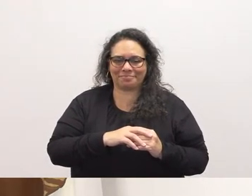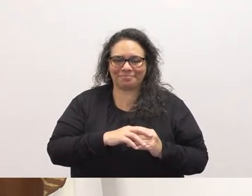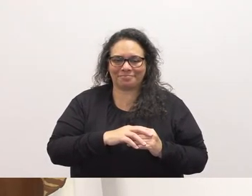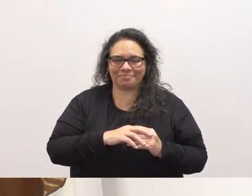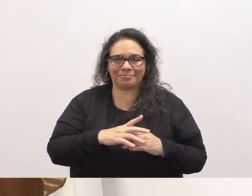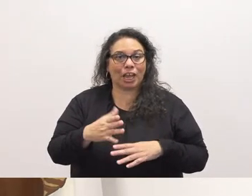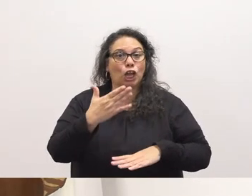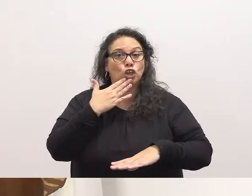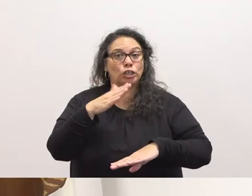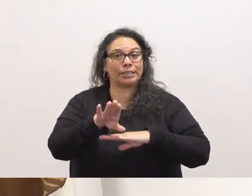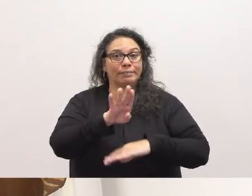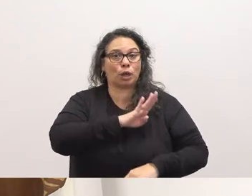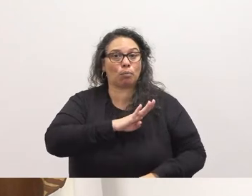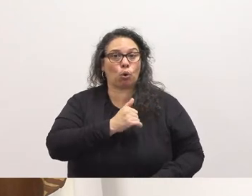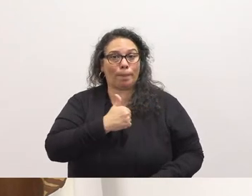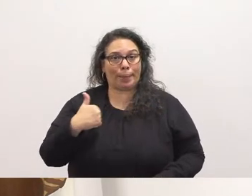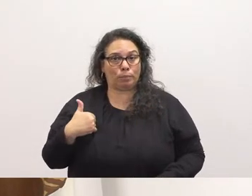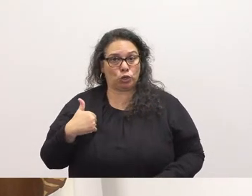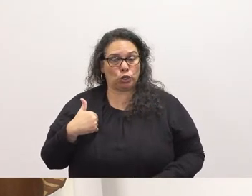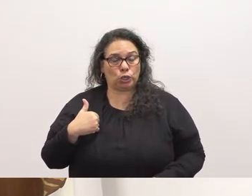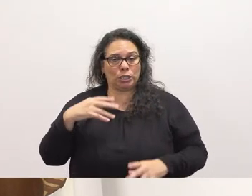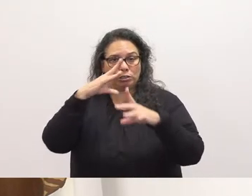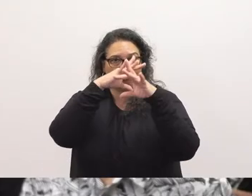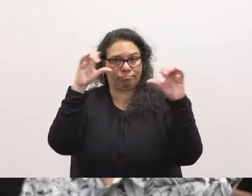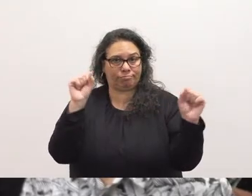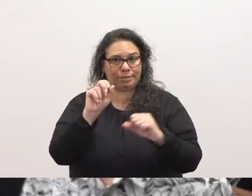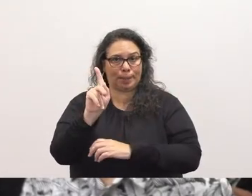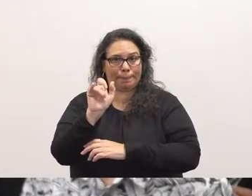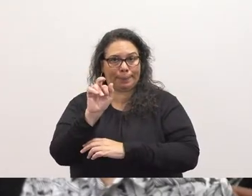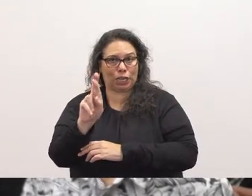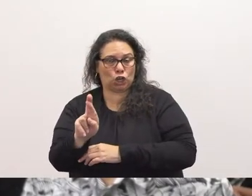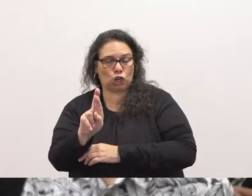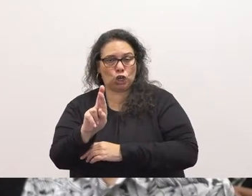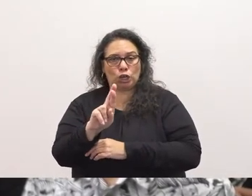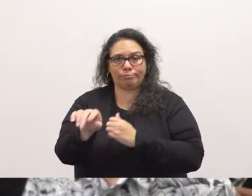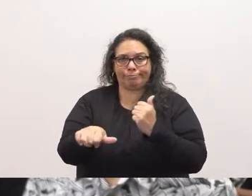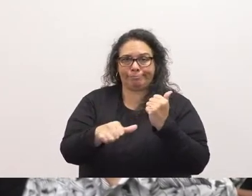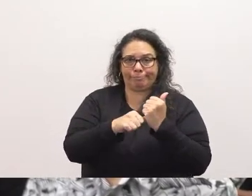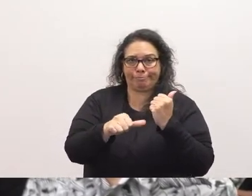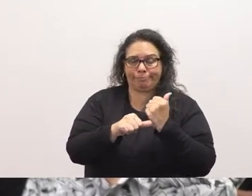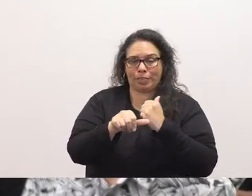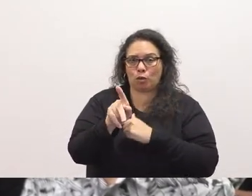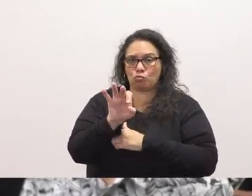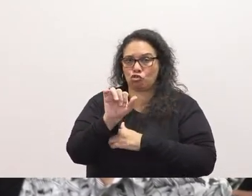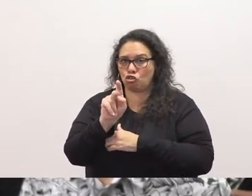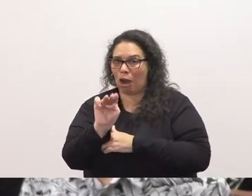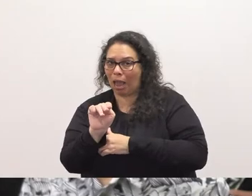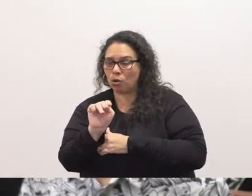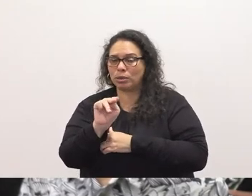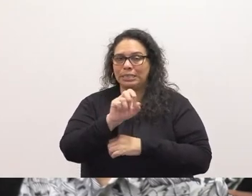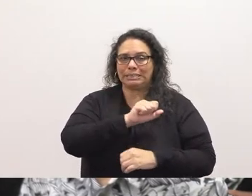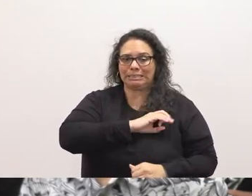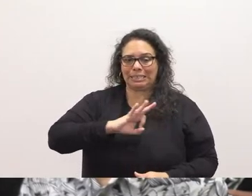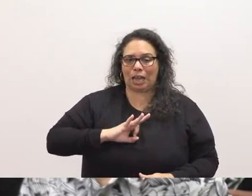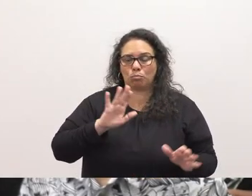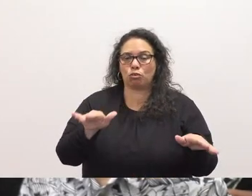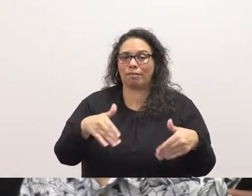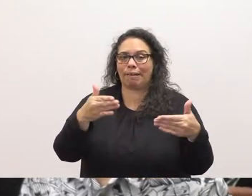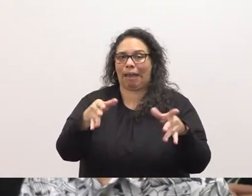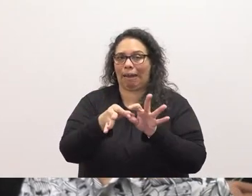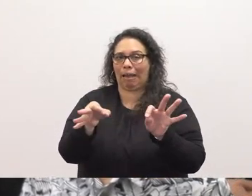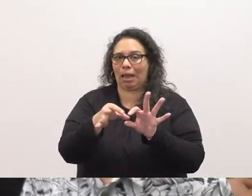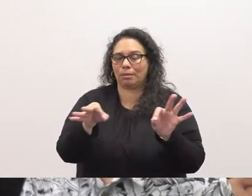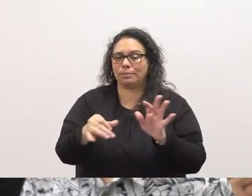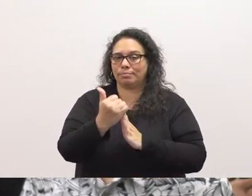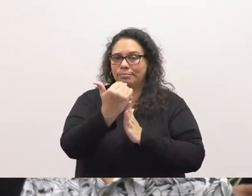Good evening, board members, Superintendent Baker, Deputy Superintendent Brown, and staff. I am providing comments on agenda